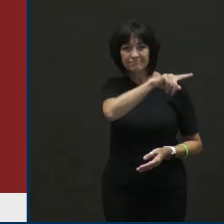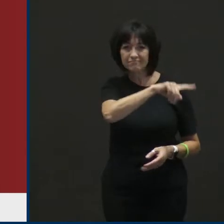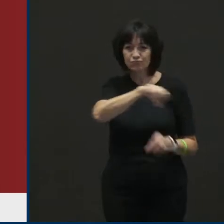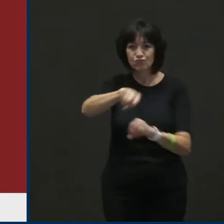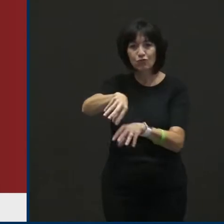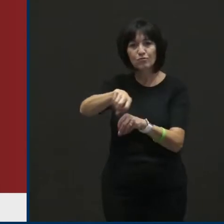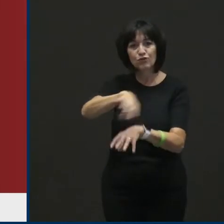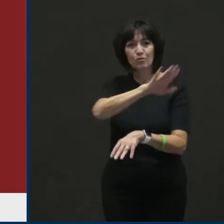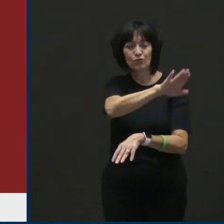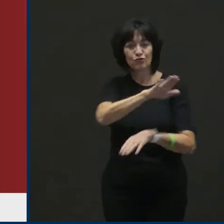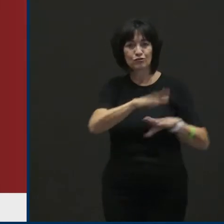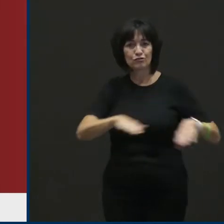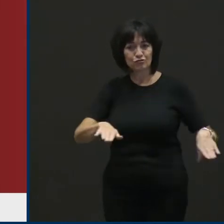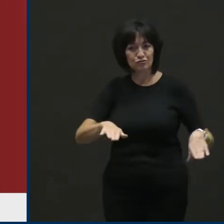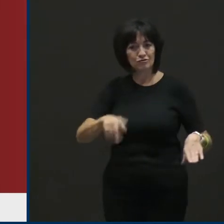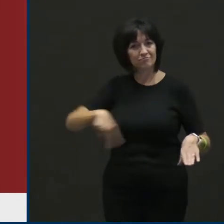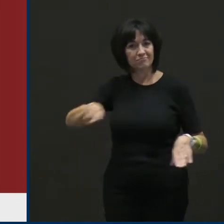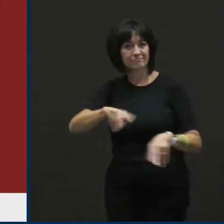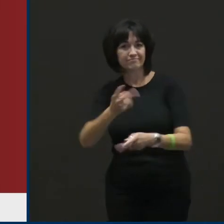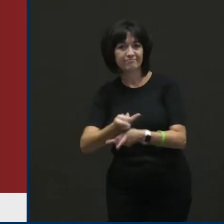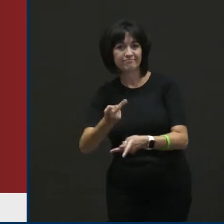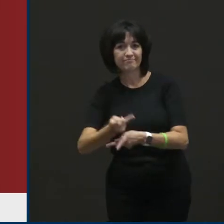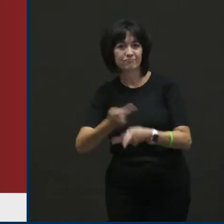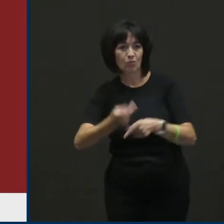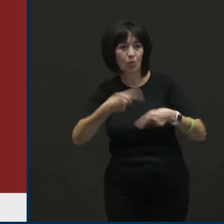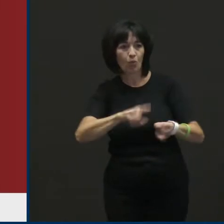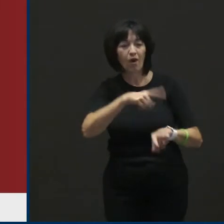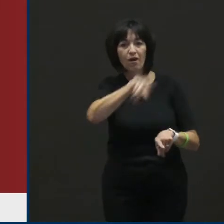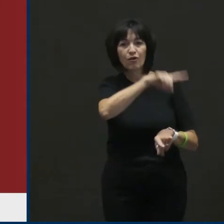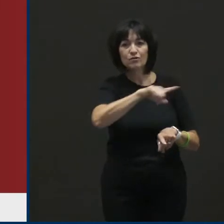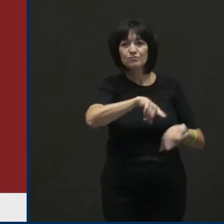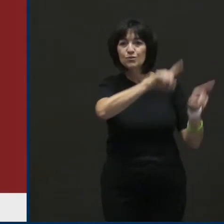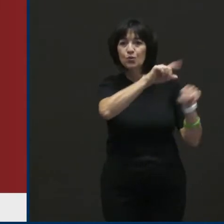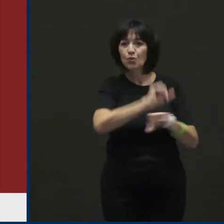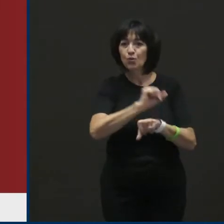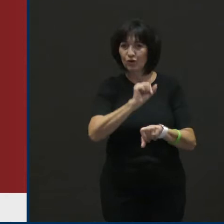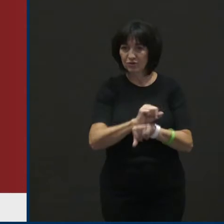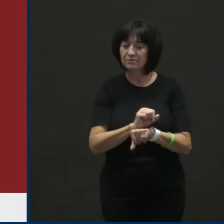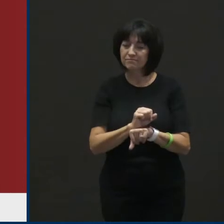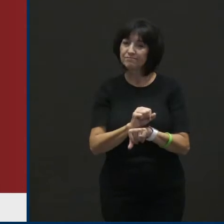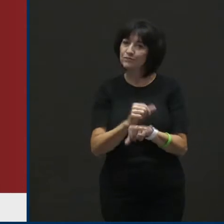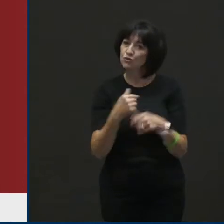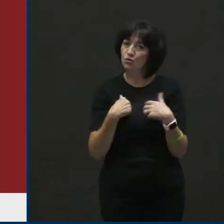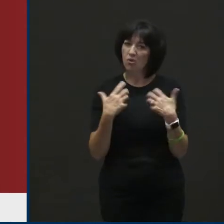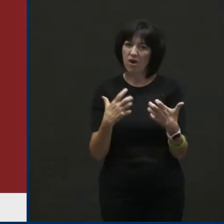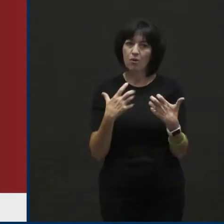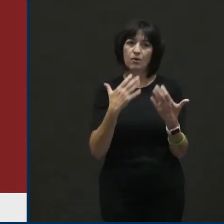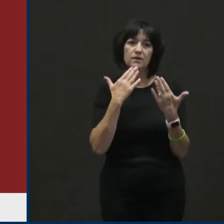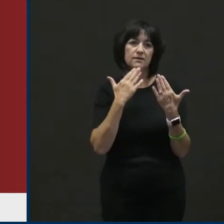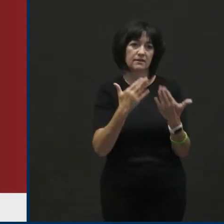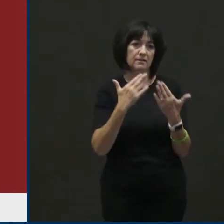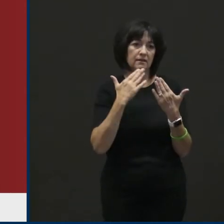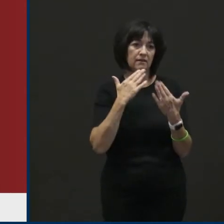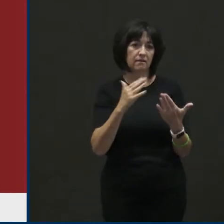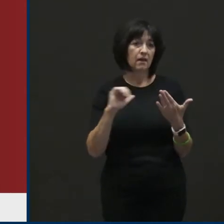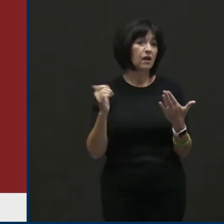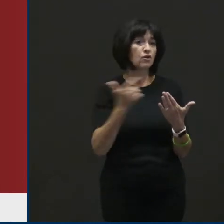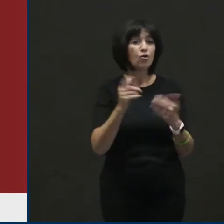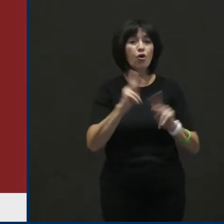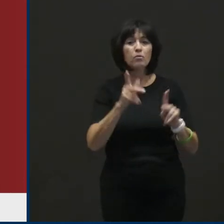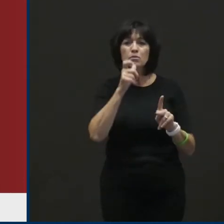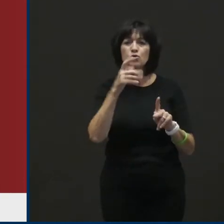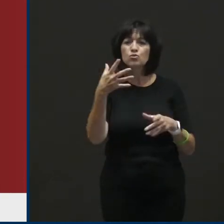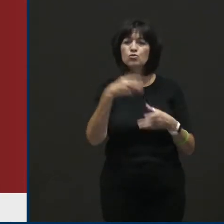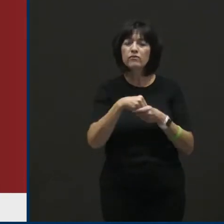children during the day. In particular, I'd like to thank all the folks involved in education in our